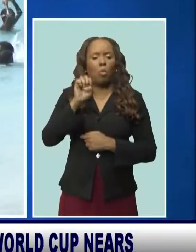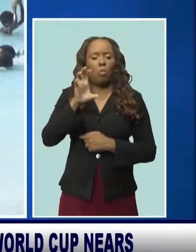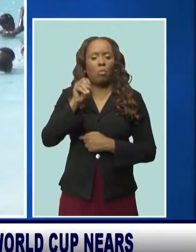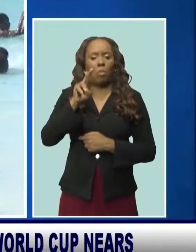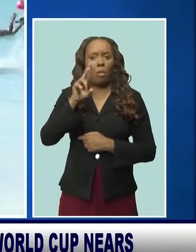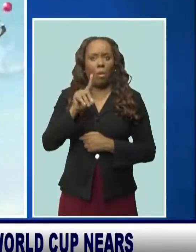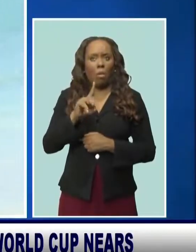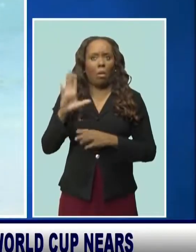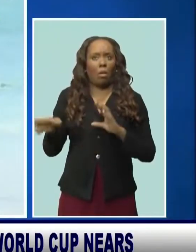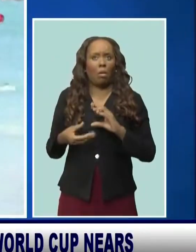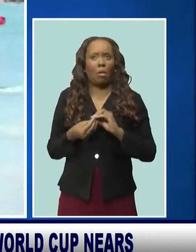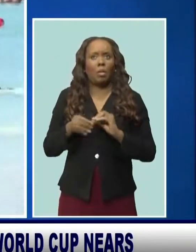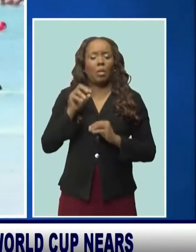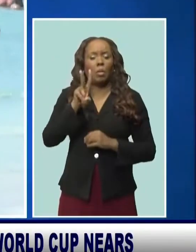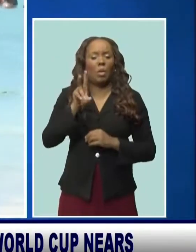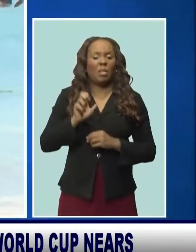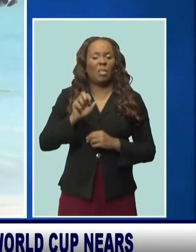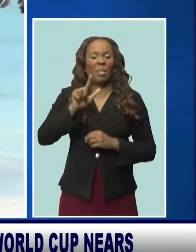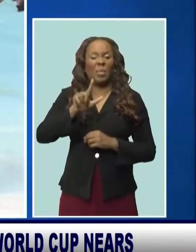totaling